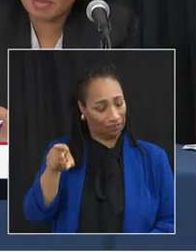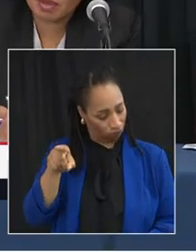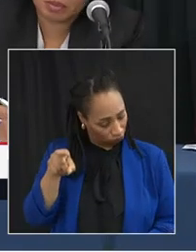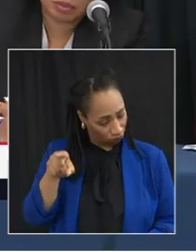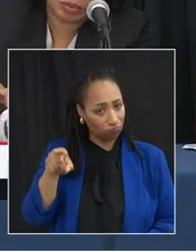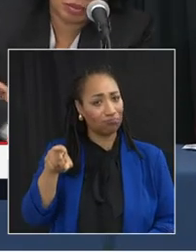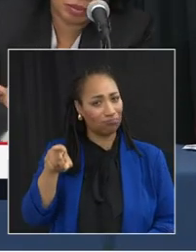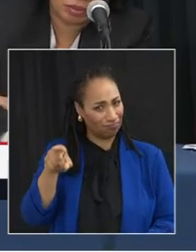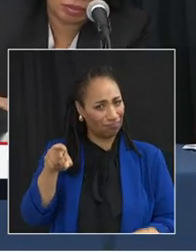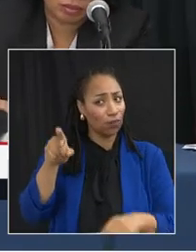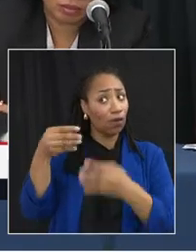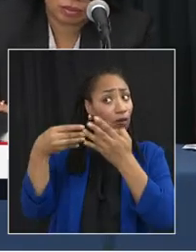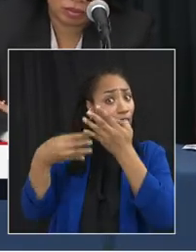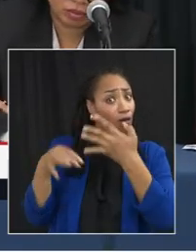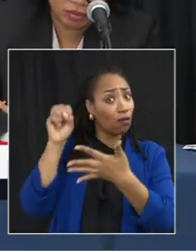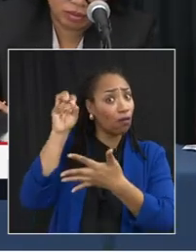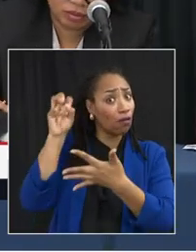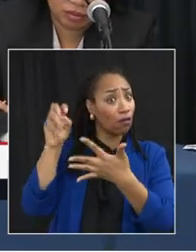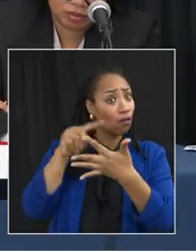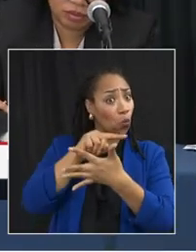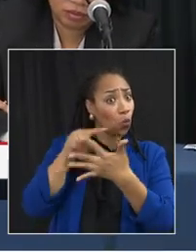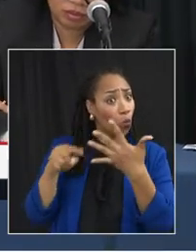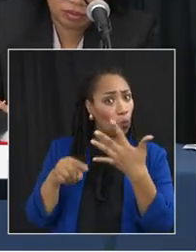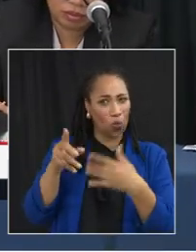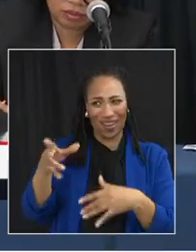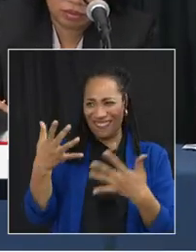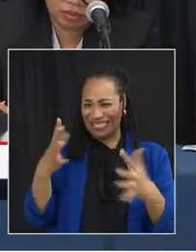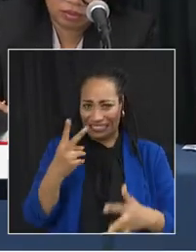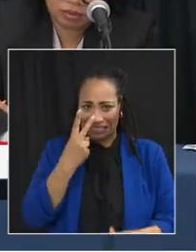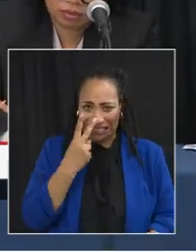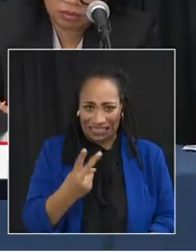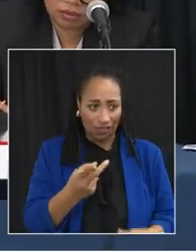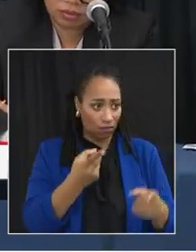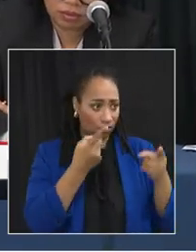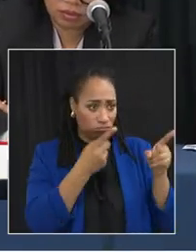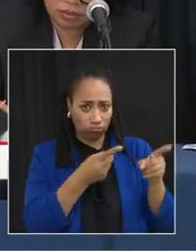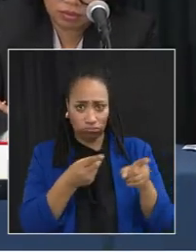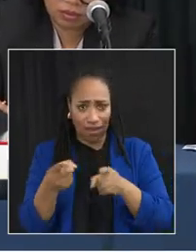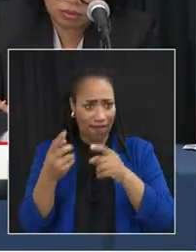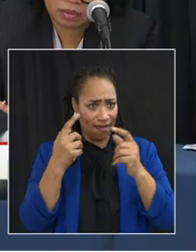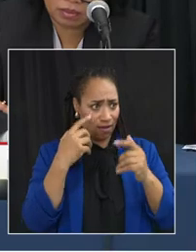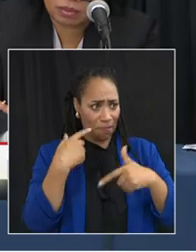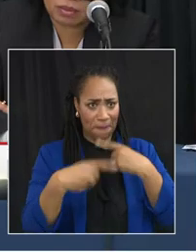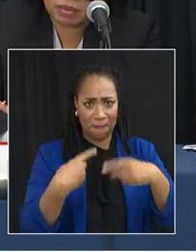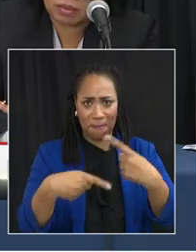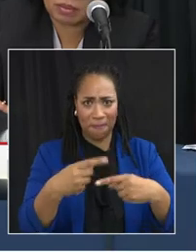with that comes affordability, especially for legacy D.C. residents.